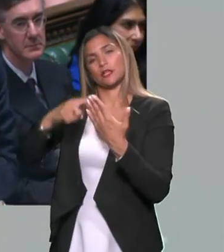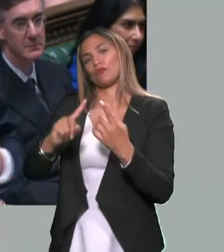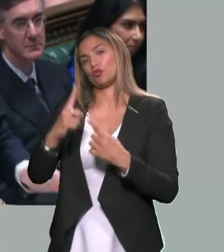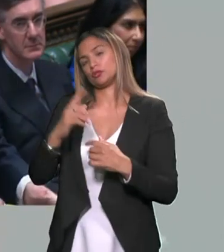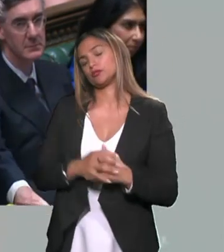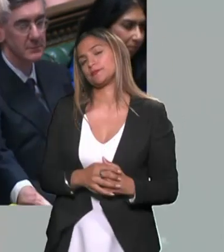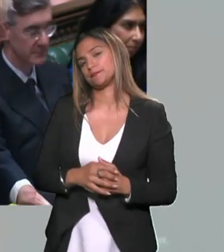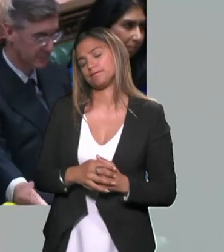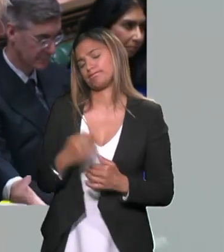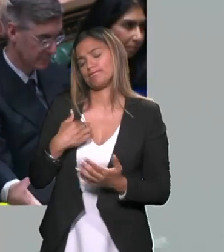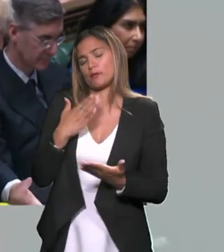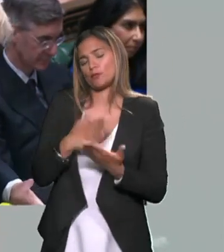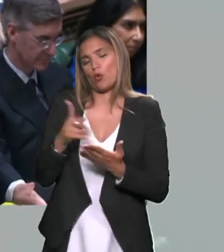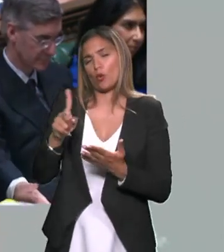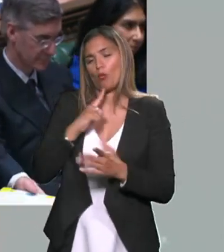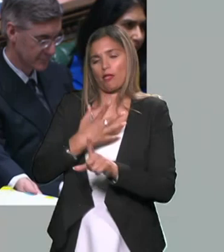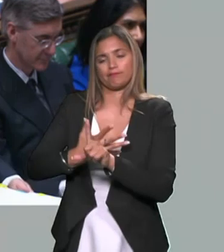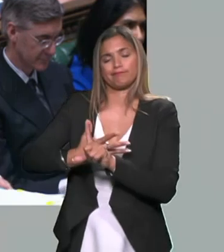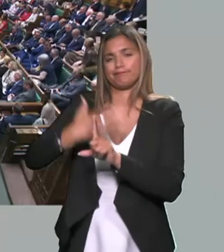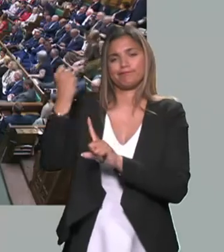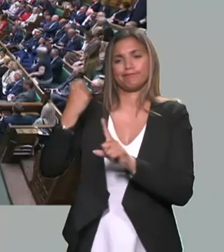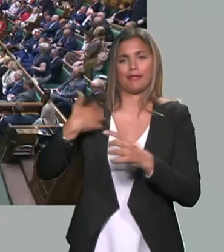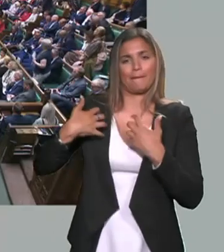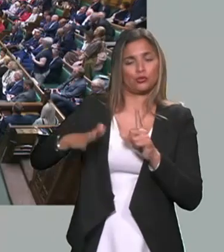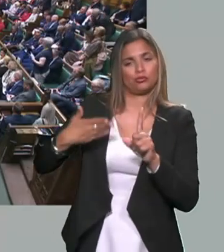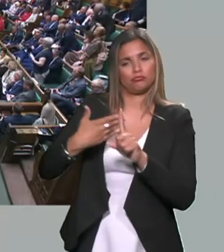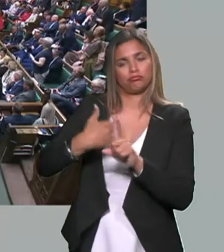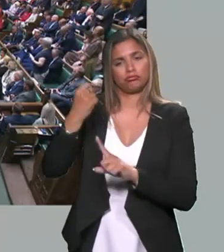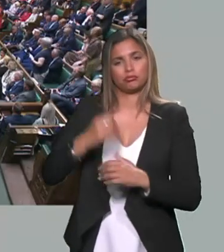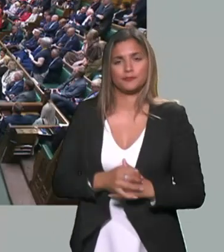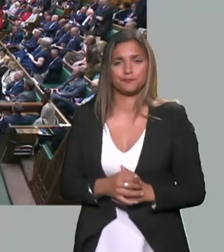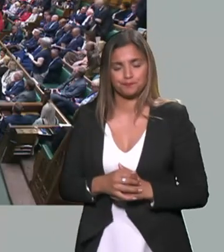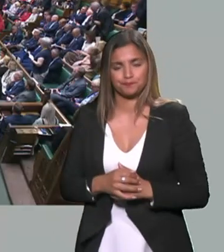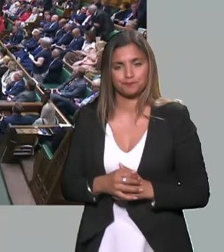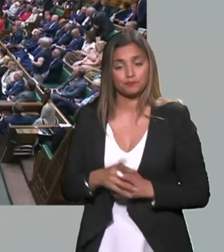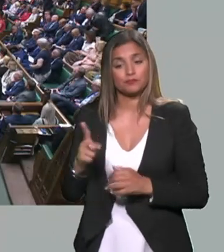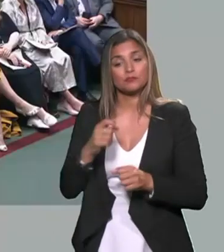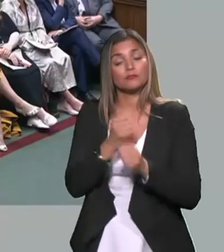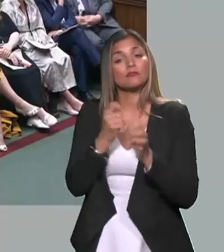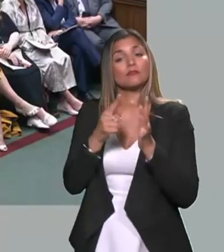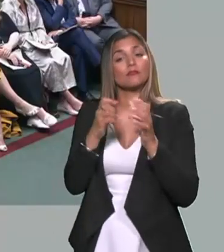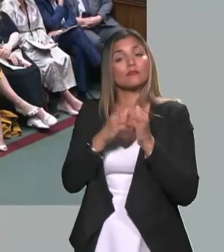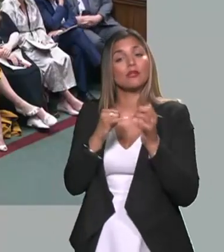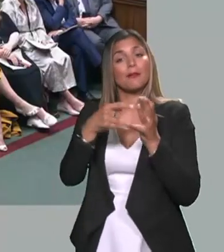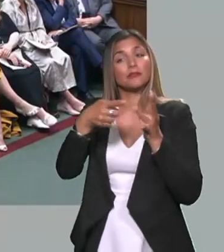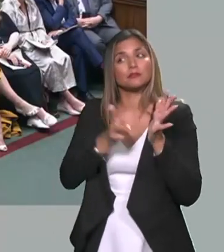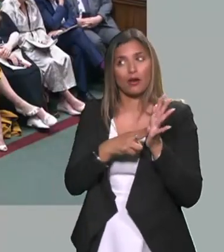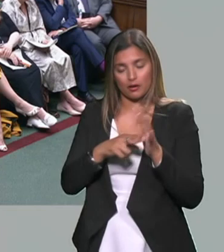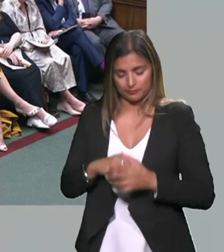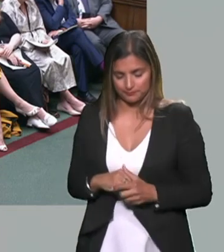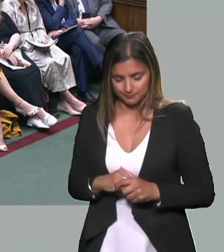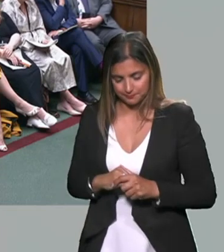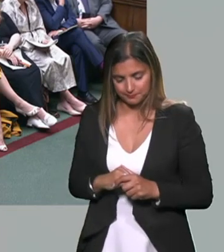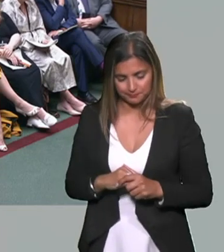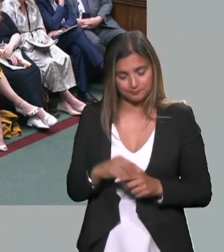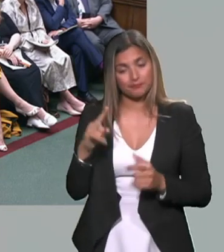but I'm sure he will continue to make lively representations. Patricia Gibson. Thank you, Mr. Speaker. Last week, the Prime Minister